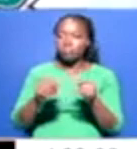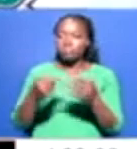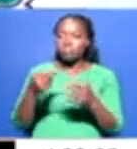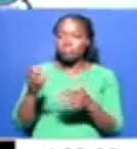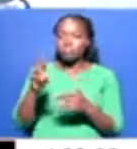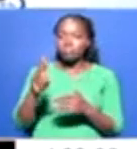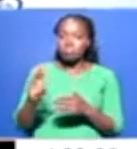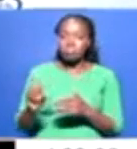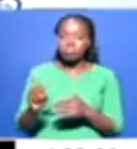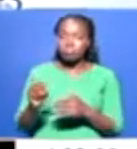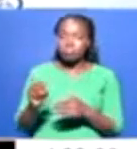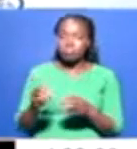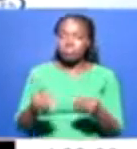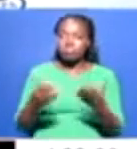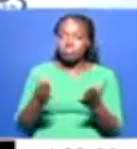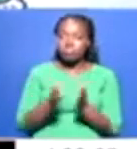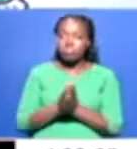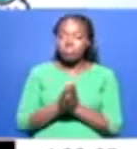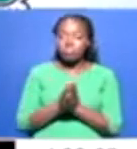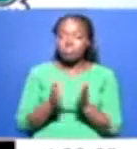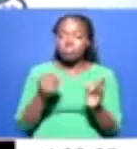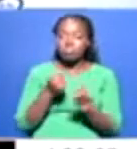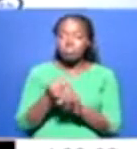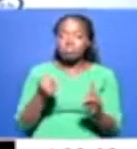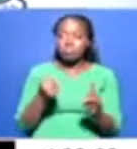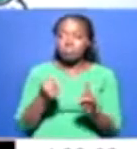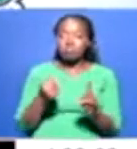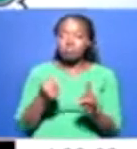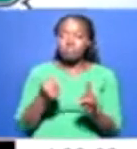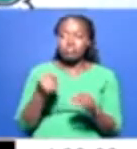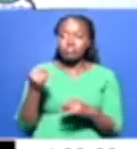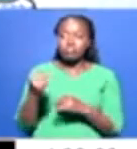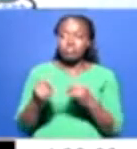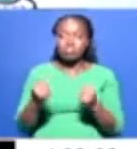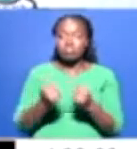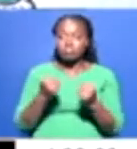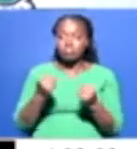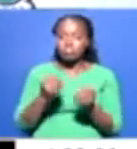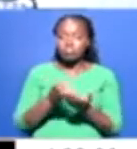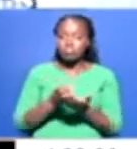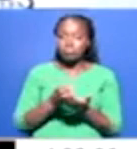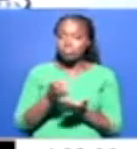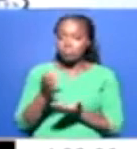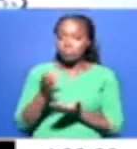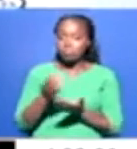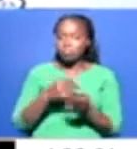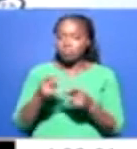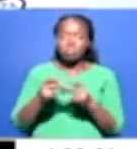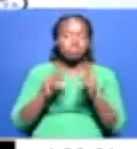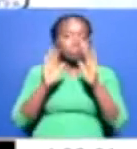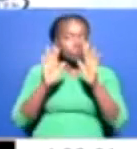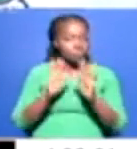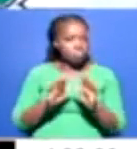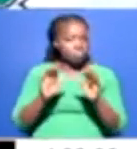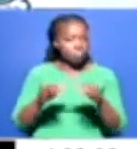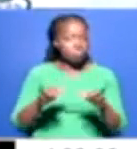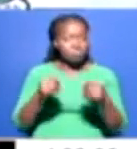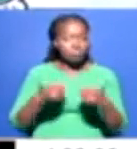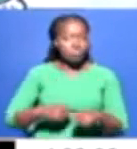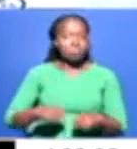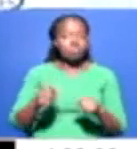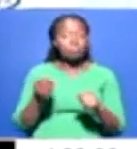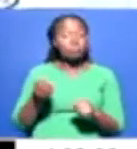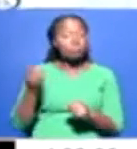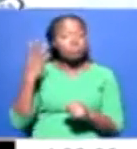that you use has a big bearing on the final strength of the cup. So it's very important that farmers are able to understand